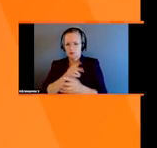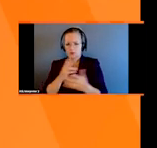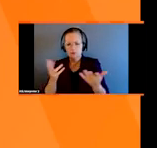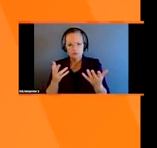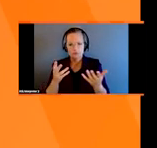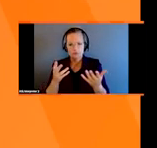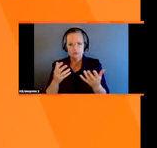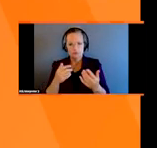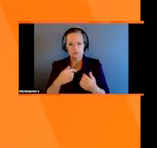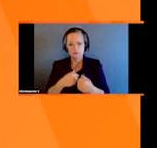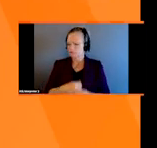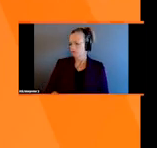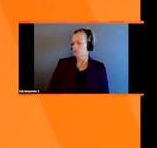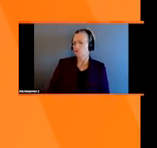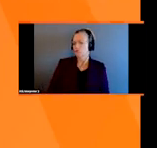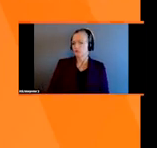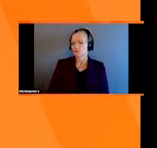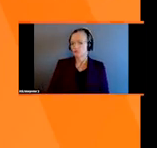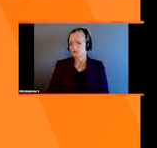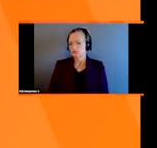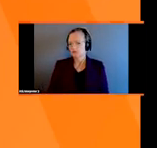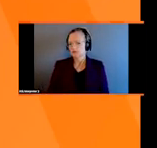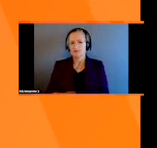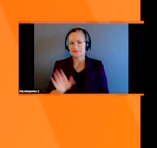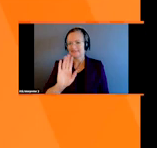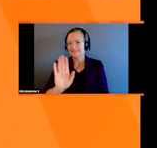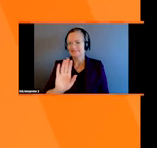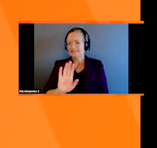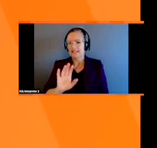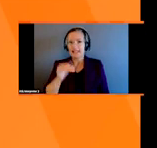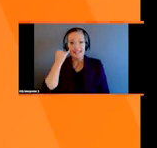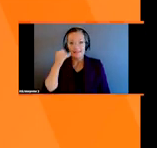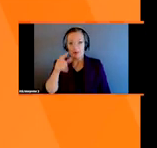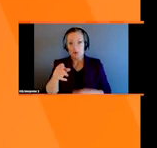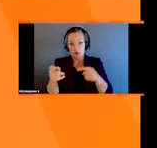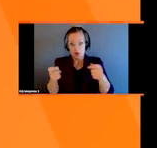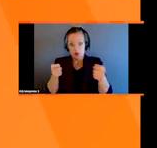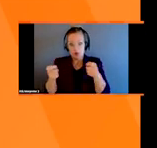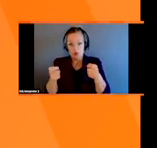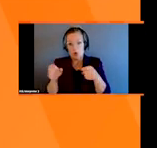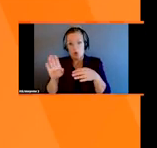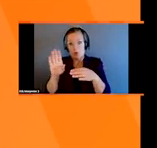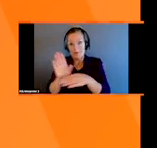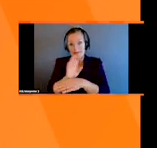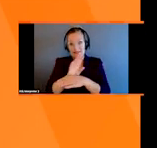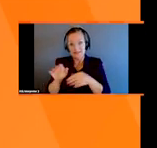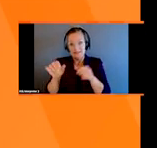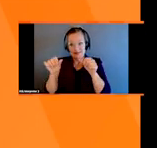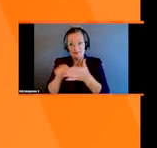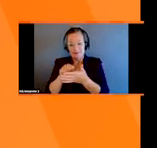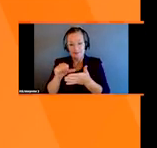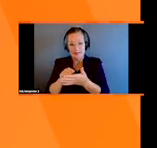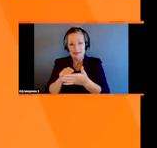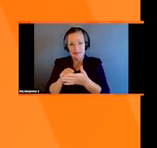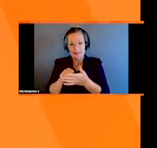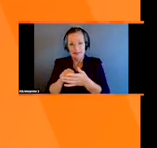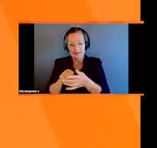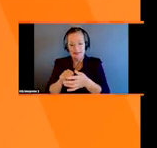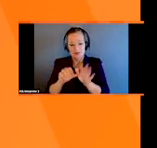That shouldn't happen at all. So like typically if you control the business page and your individual page, I wonder if I could show you that.